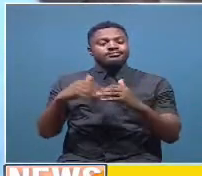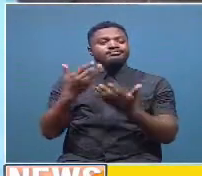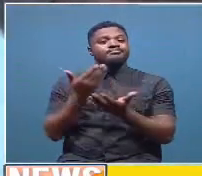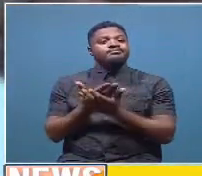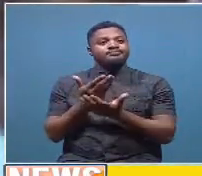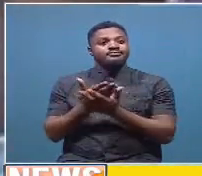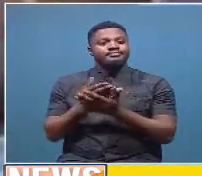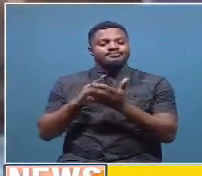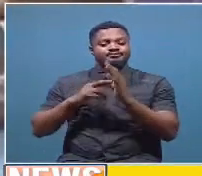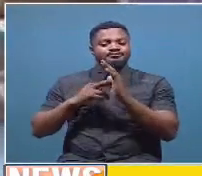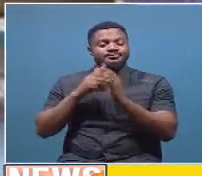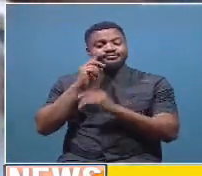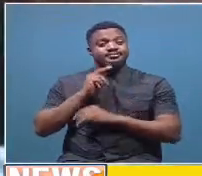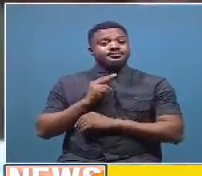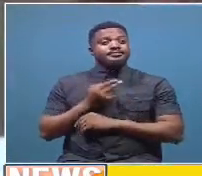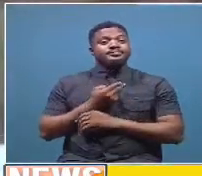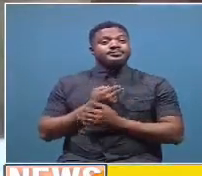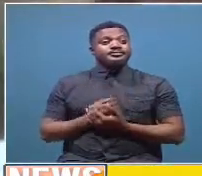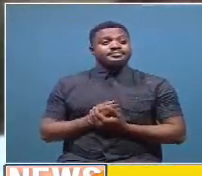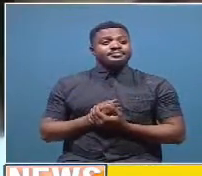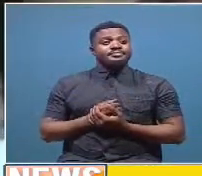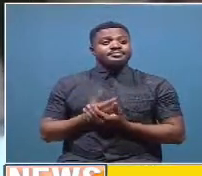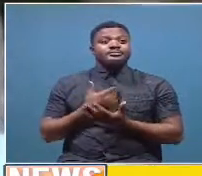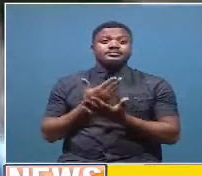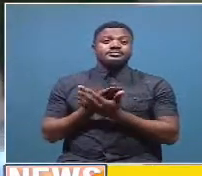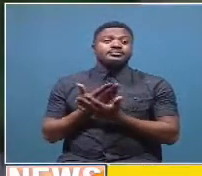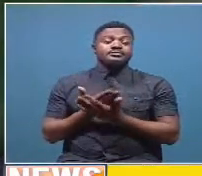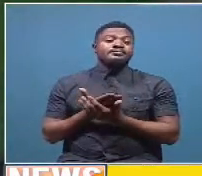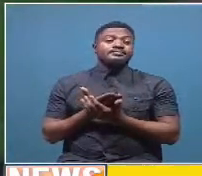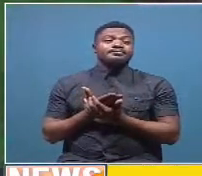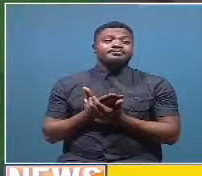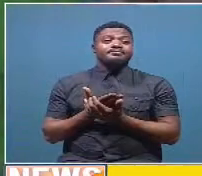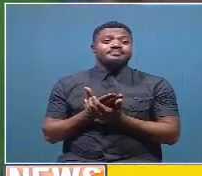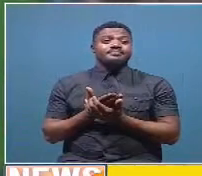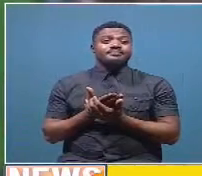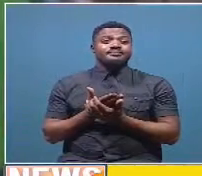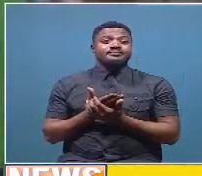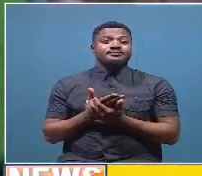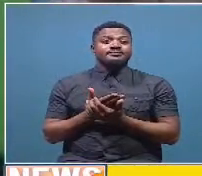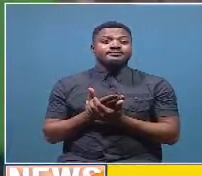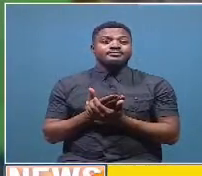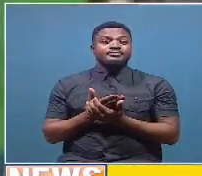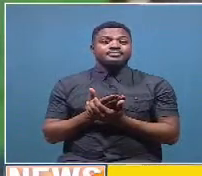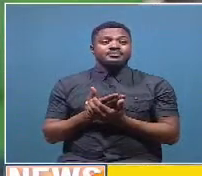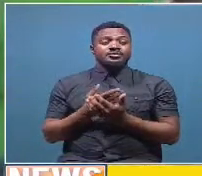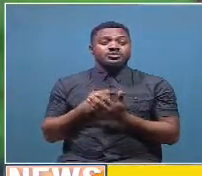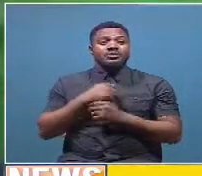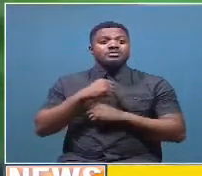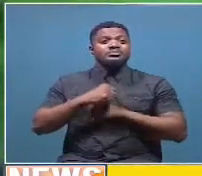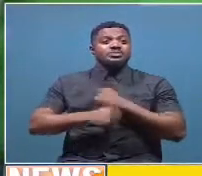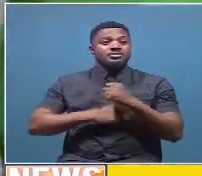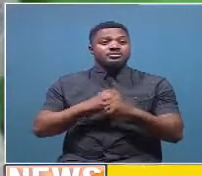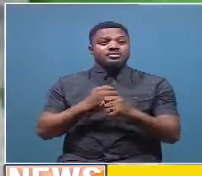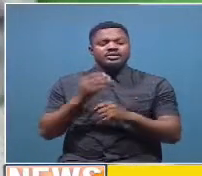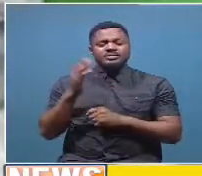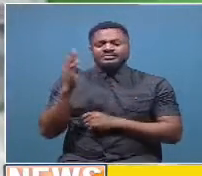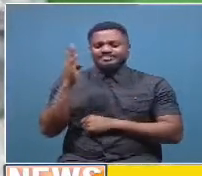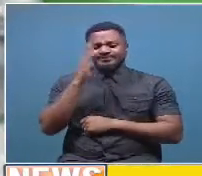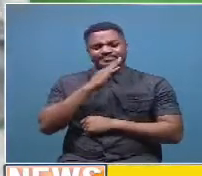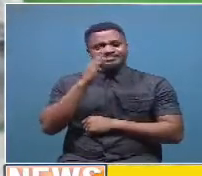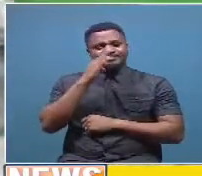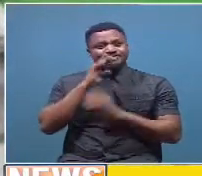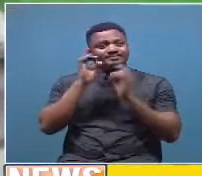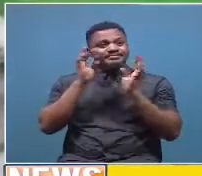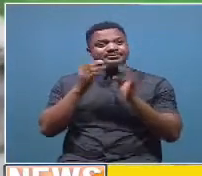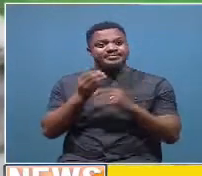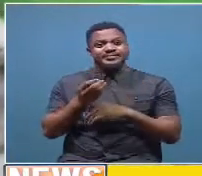yesremu ye mbe ye ni ye mai why dada yesremu pa yesremu ye hu amande ebonso ye